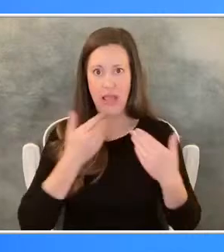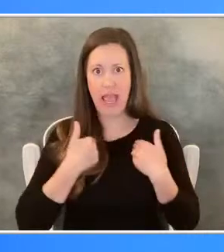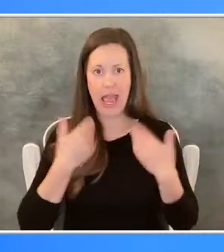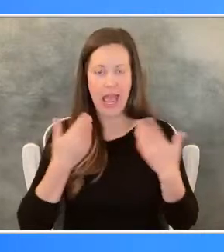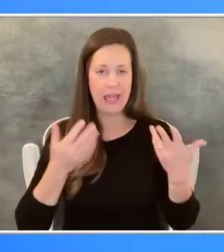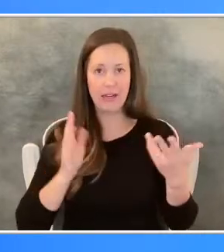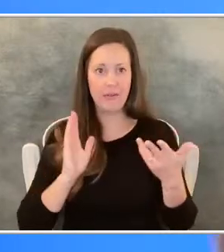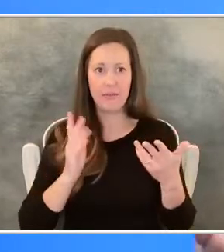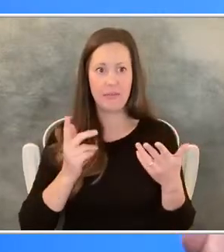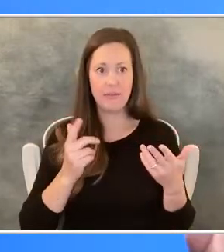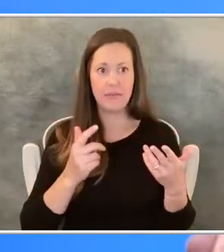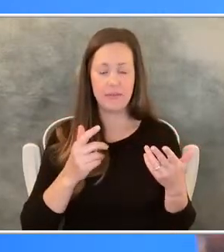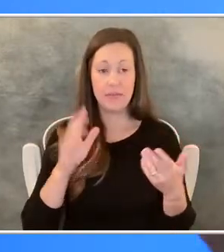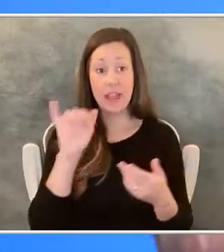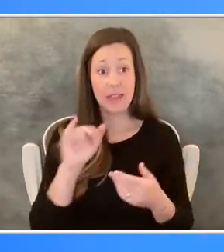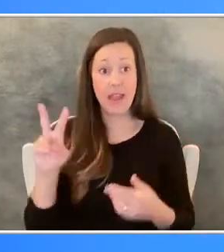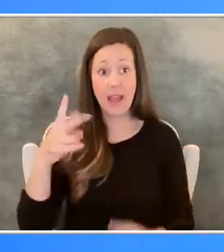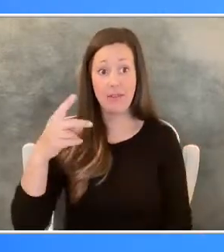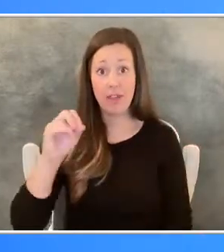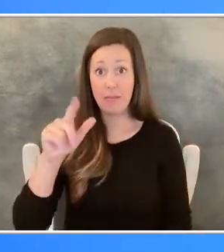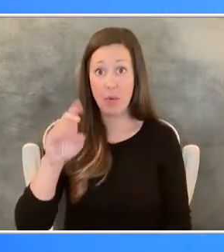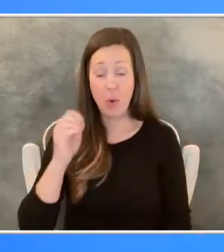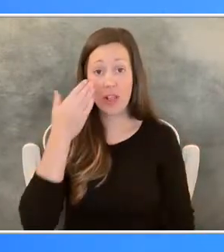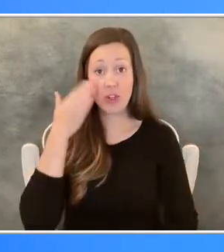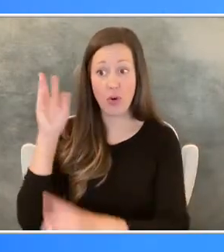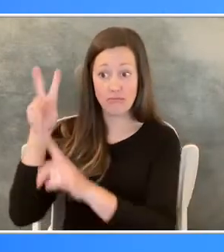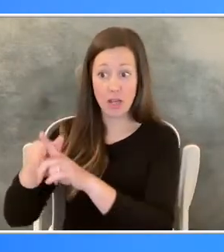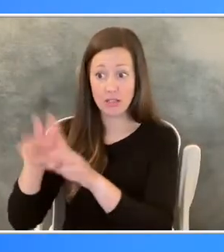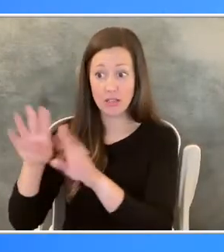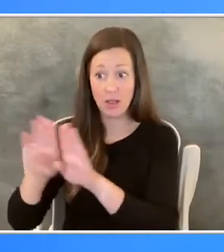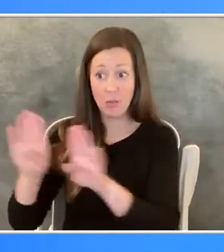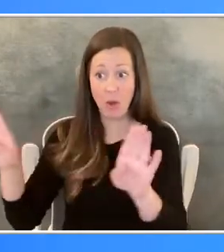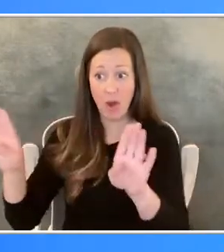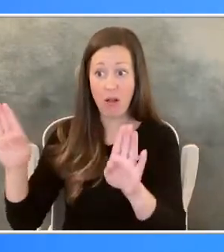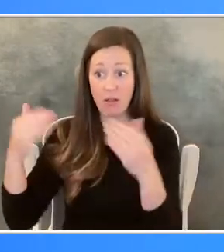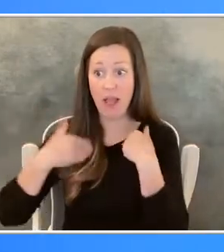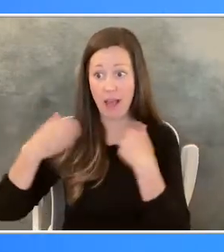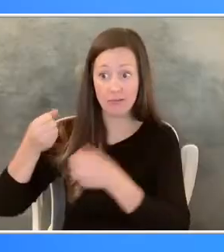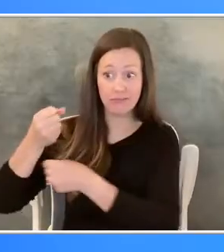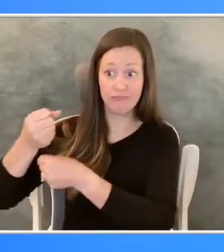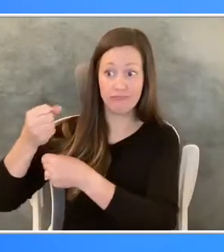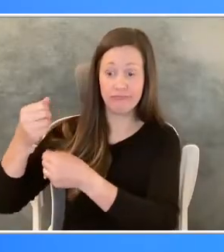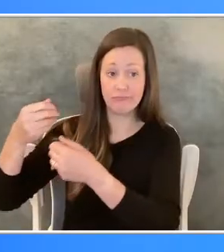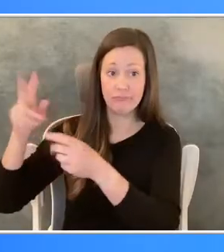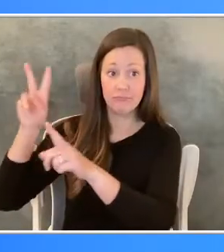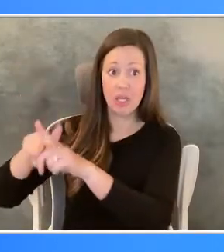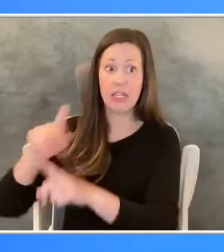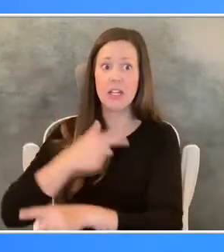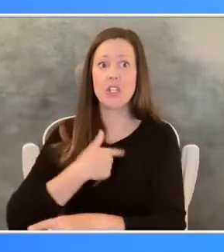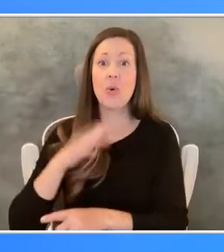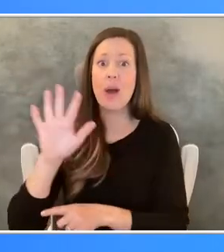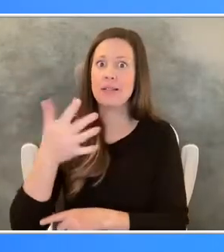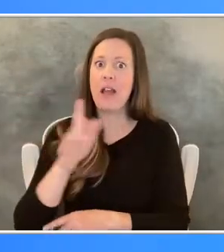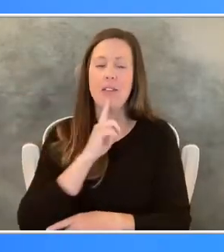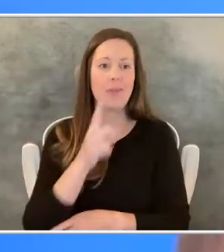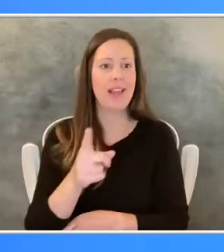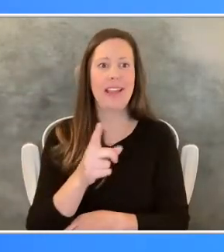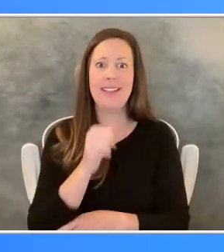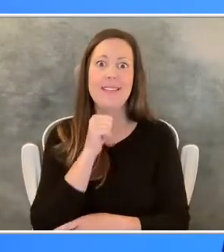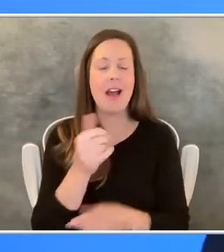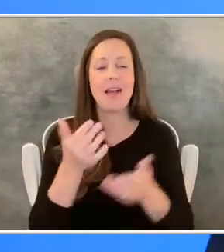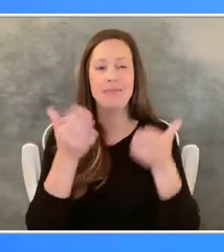pole is plugged into the wall because it needs electricity. So I was being kind of sloppy, and I just grabbed